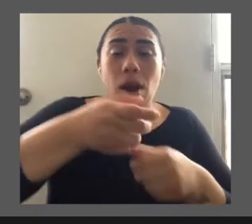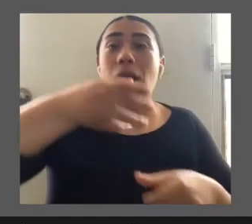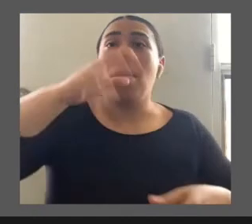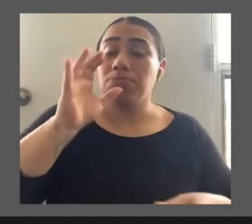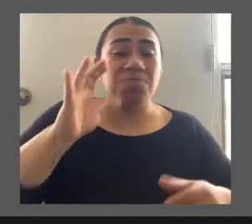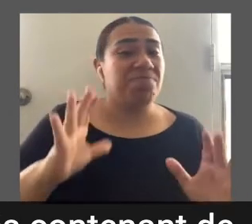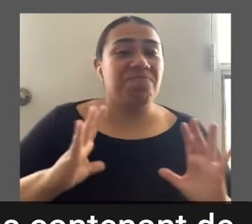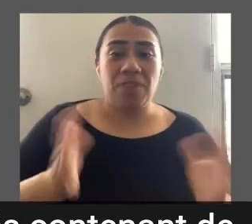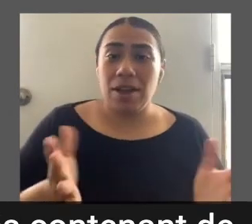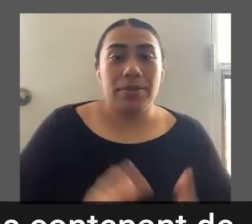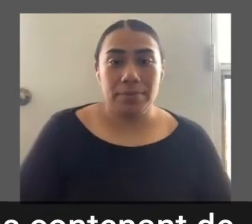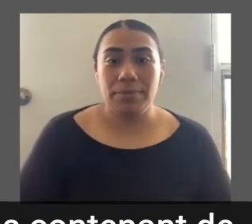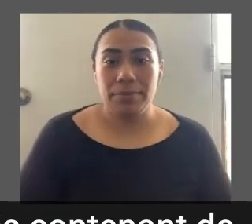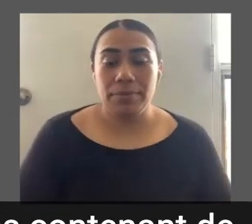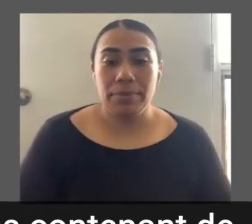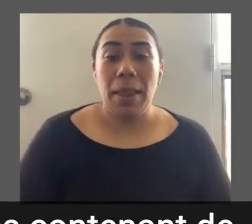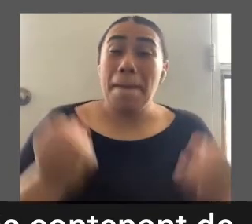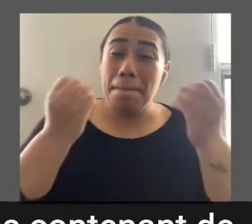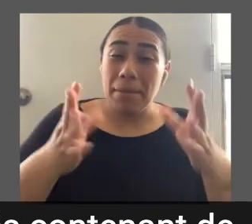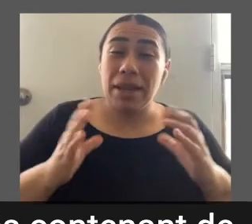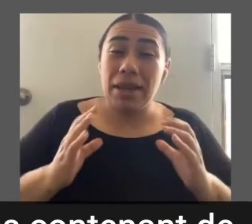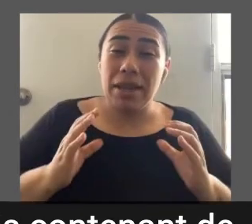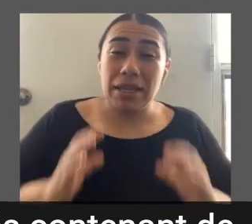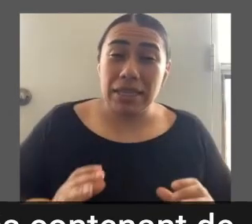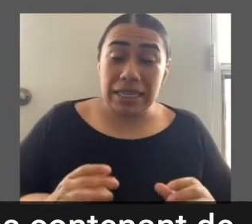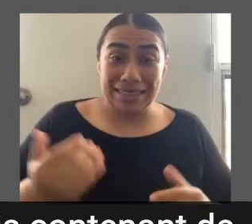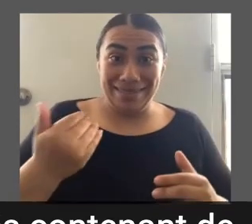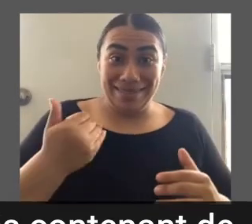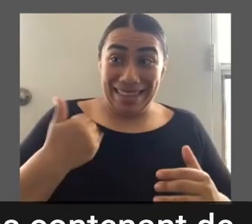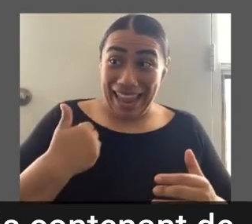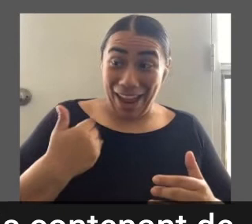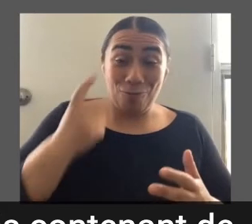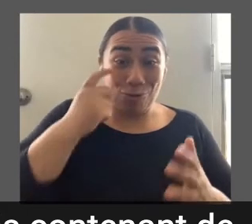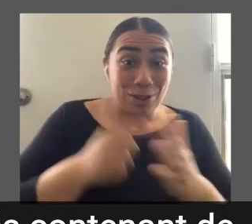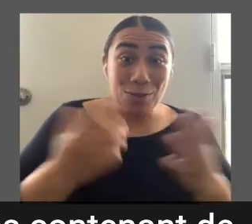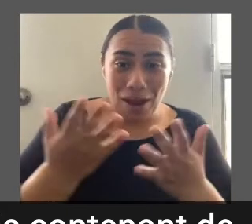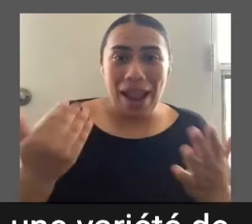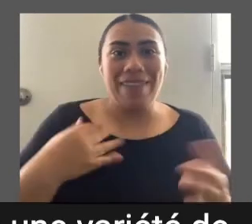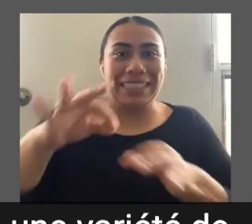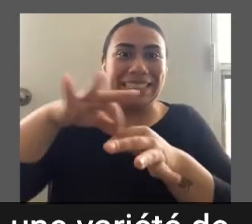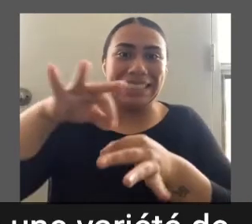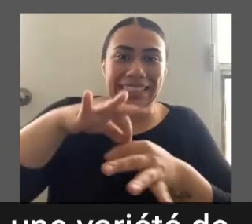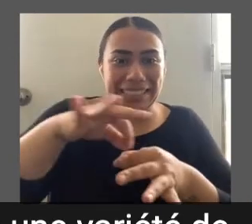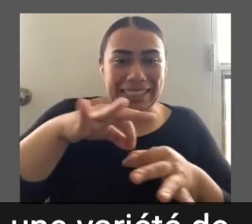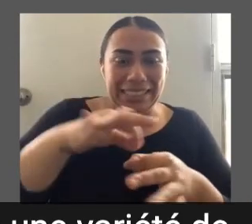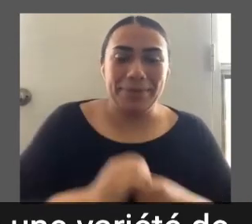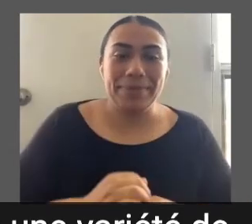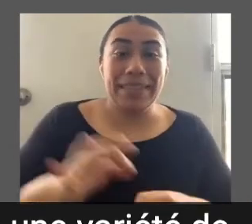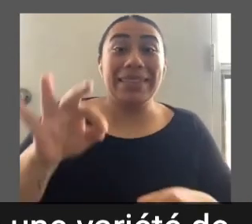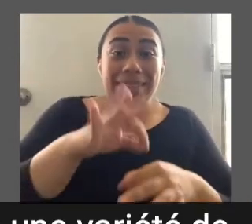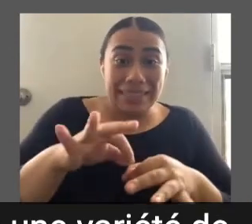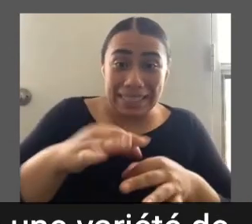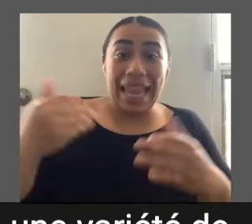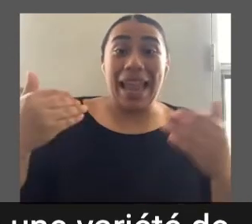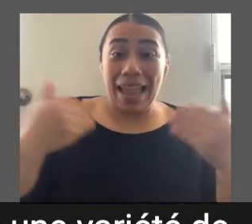every time. Patients also have access to teas with small amounts of caffeine or caffeine-free options, which come